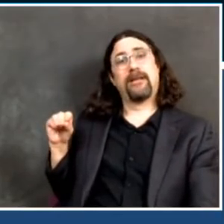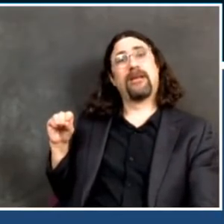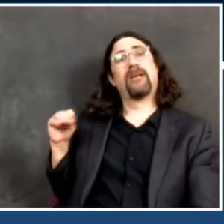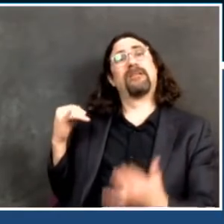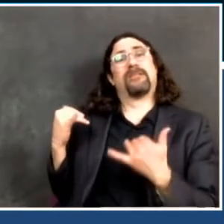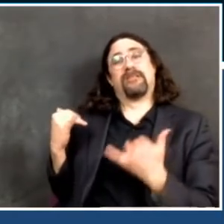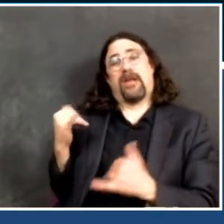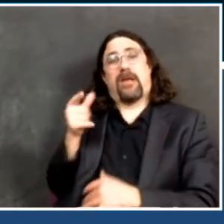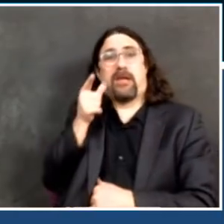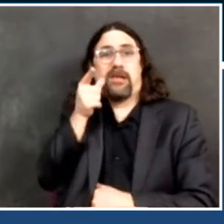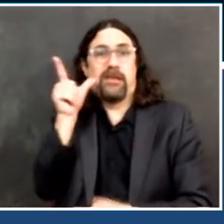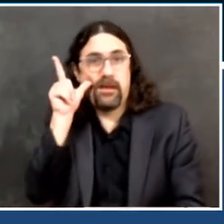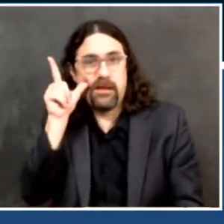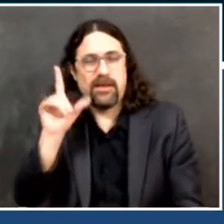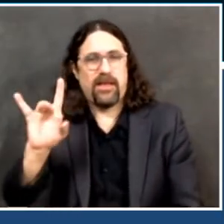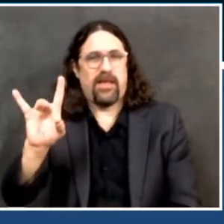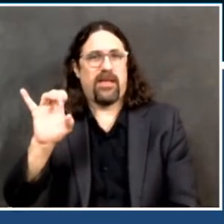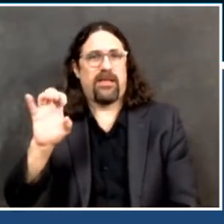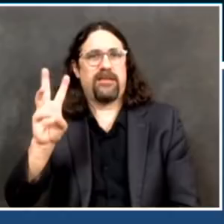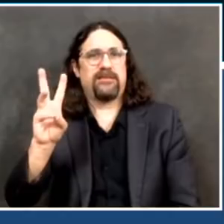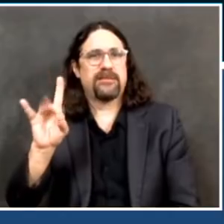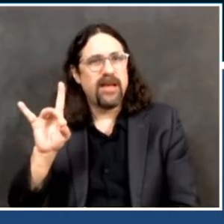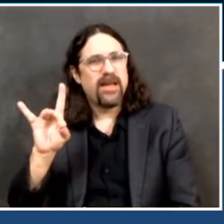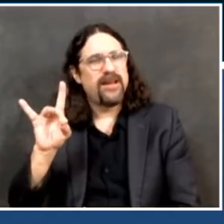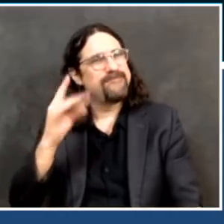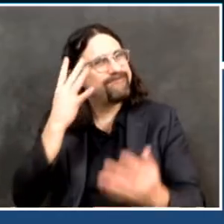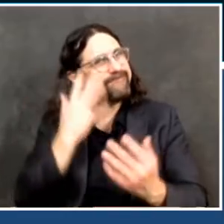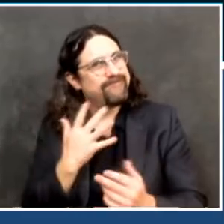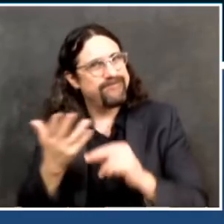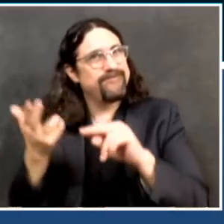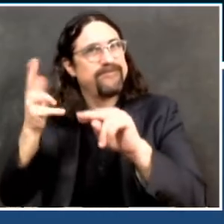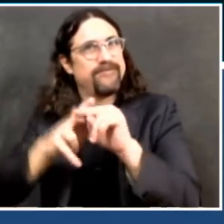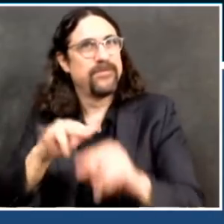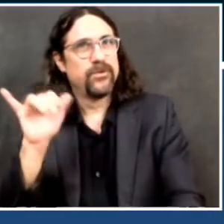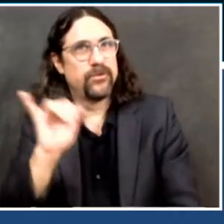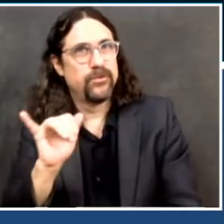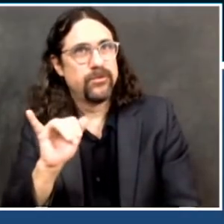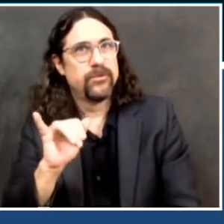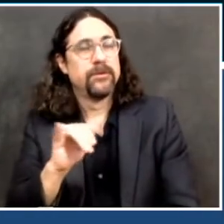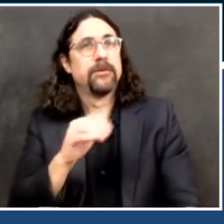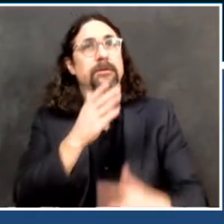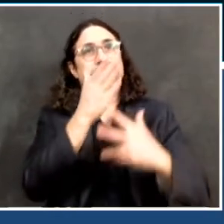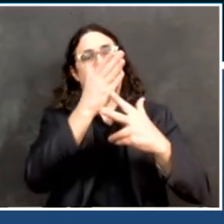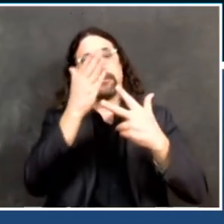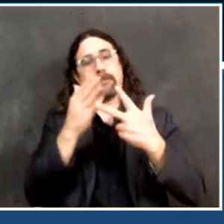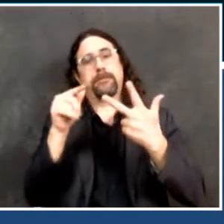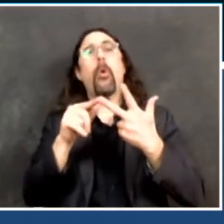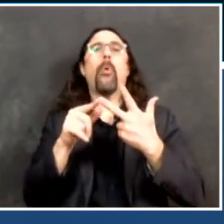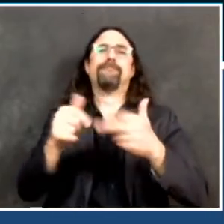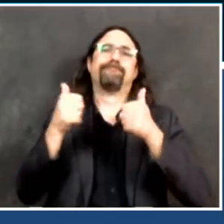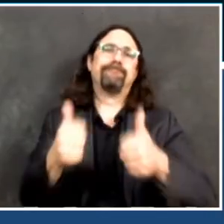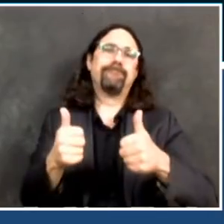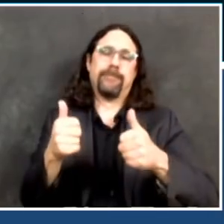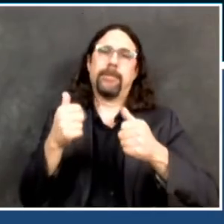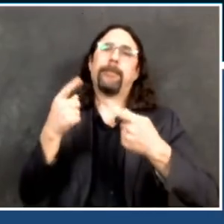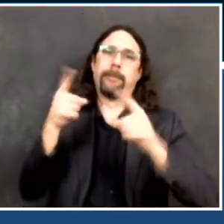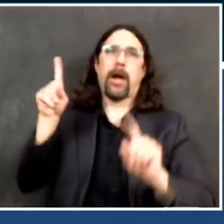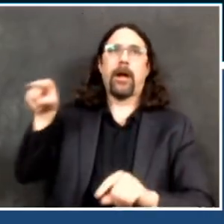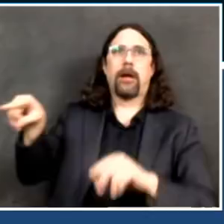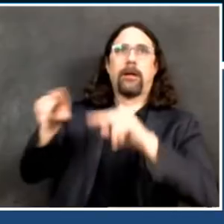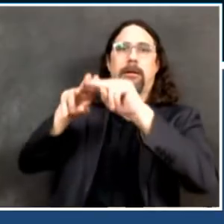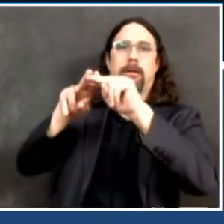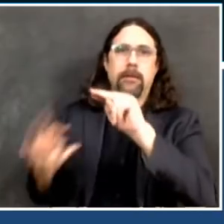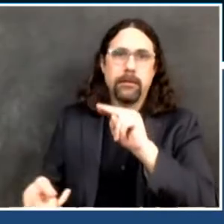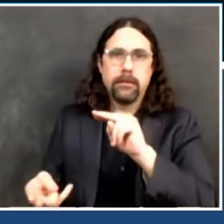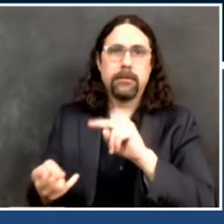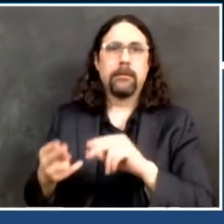12th, 60%, April 13th, 53%. So that's a good sign. The public health lab, the specific tests they do on